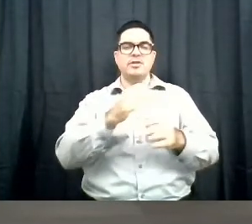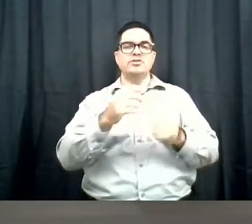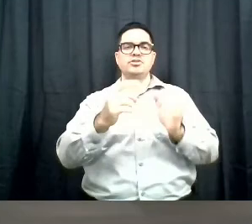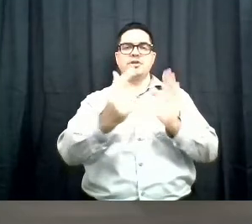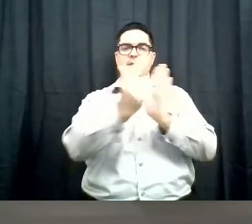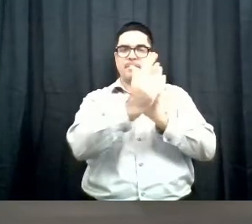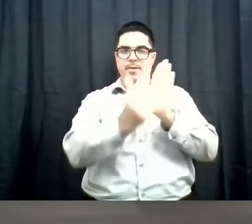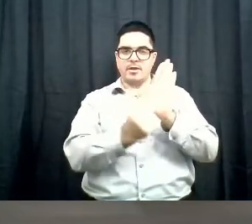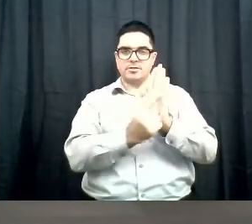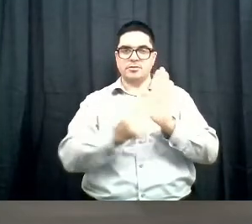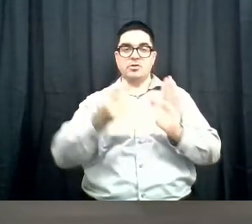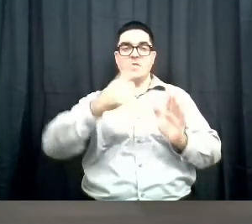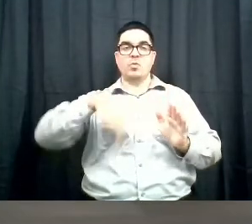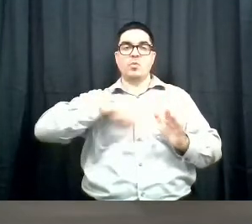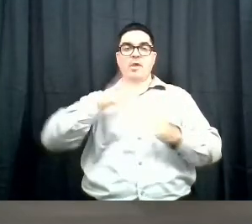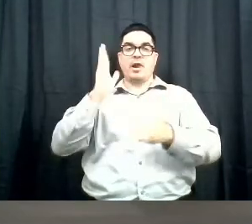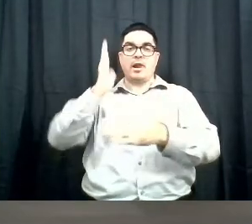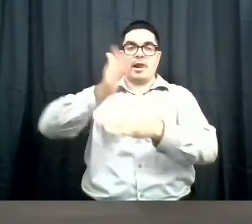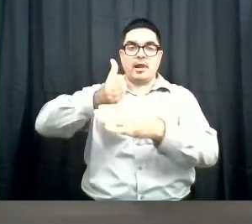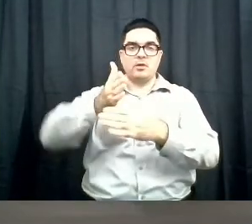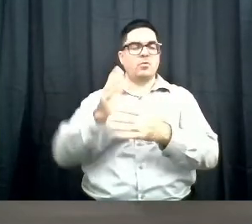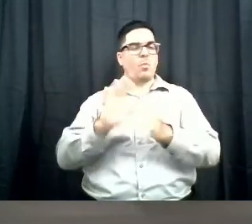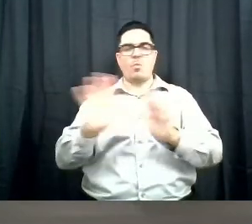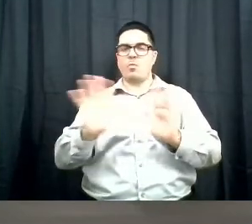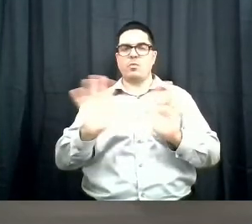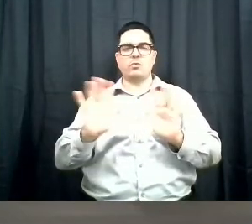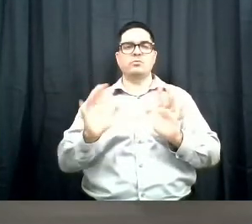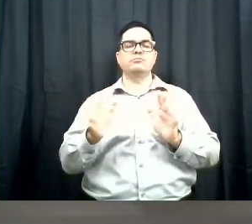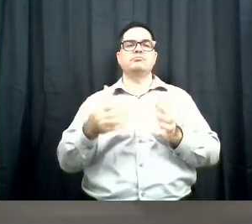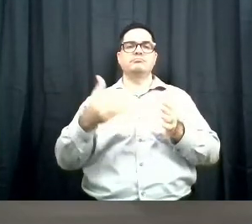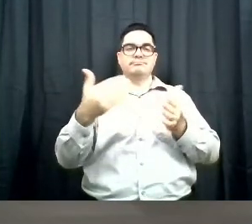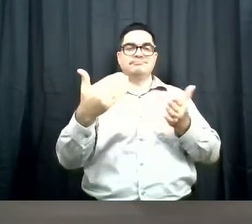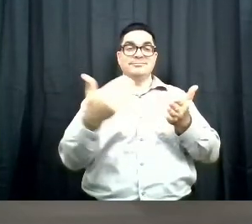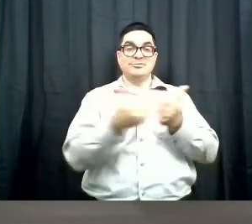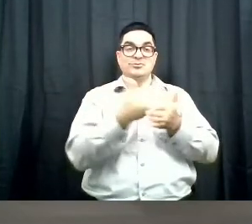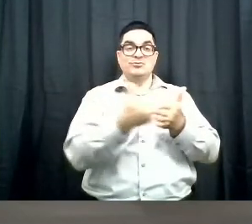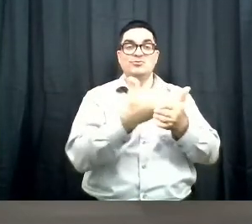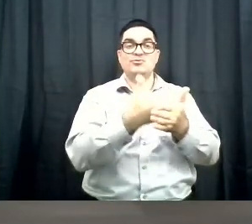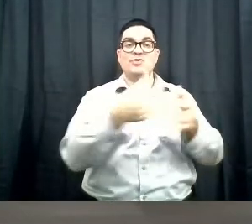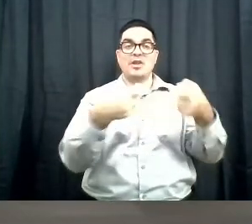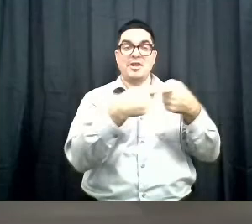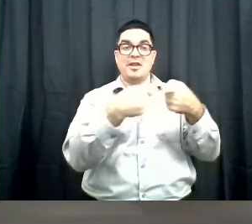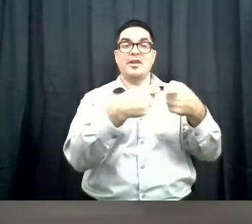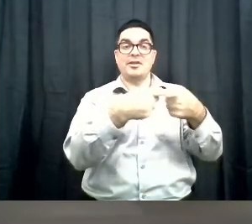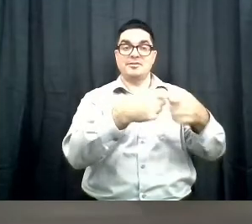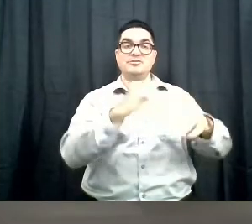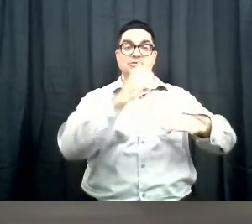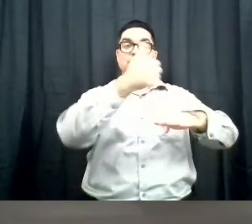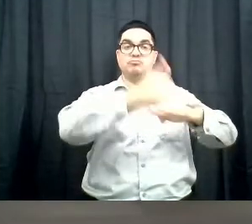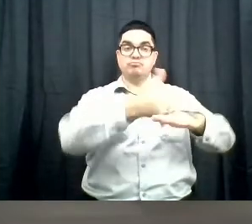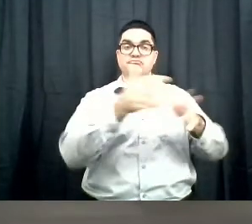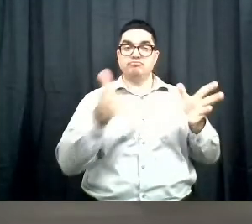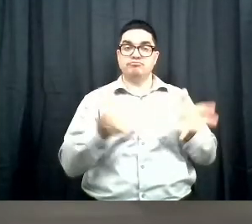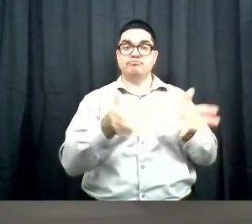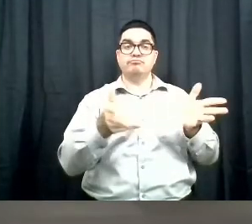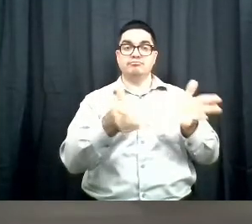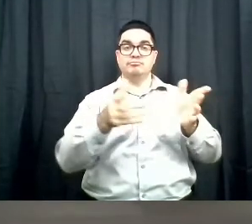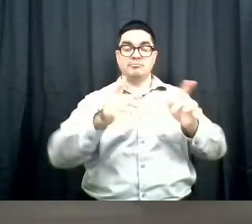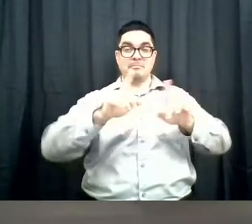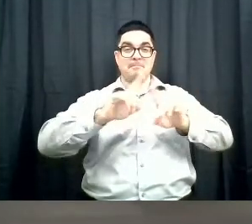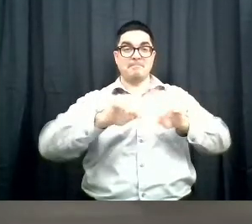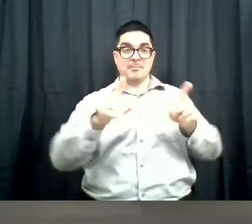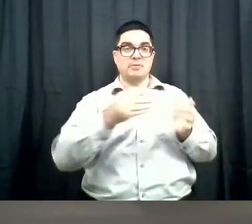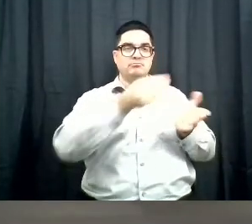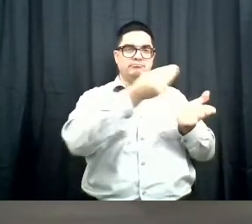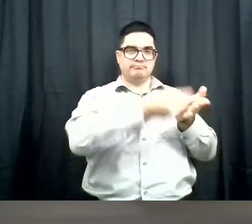disturb the process of bringing renewables to the island. But the development of renewables has to be done at prices that achieve the lowest possible rate